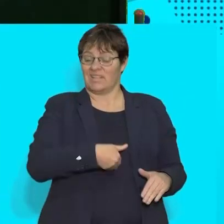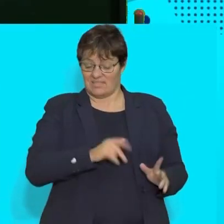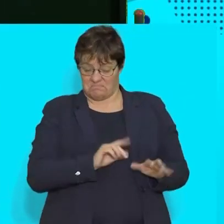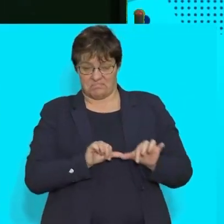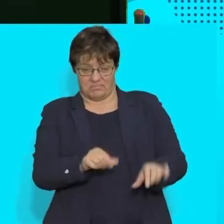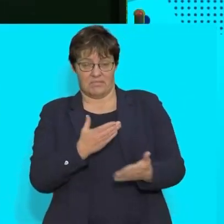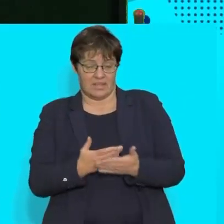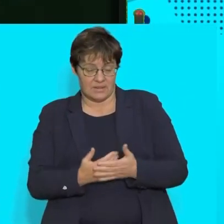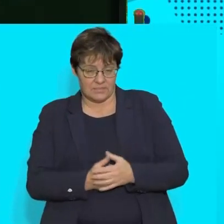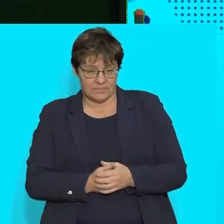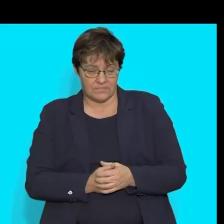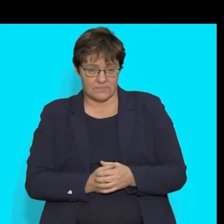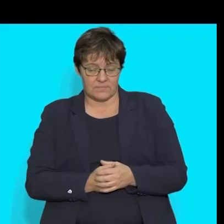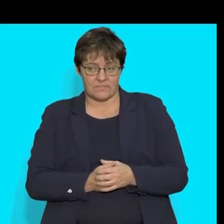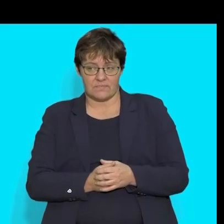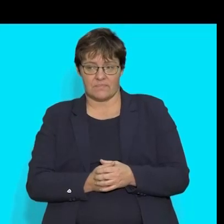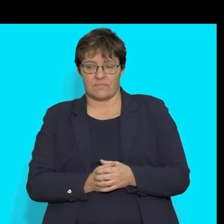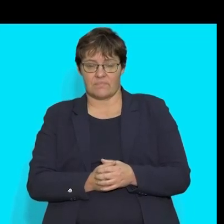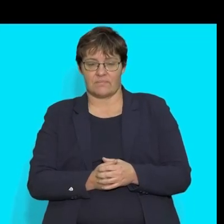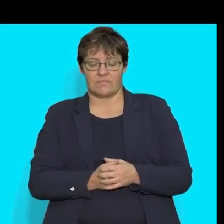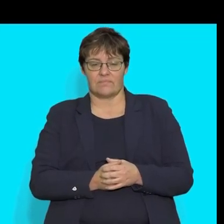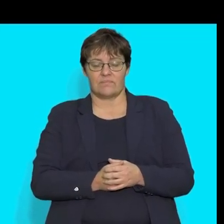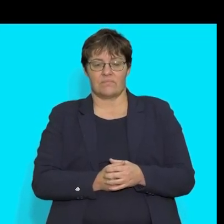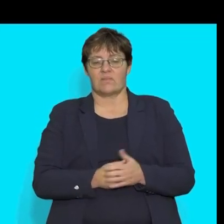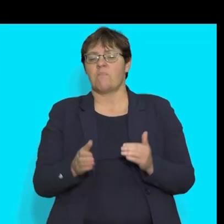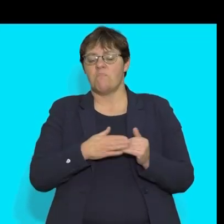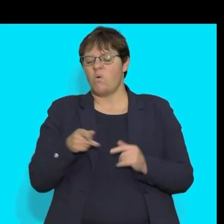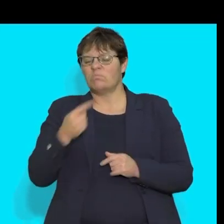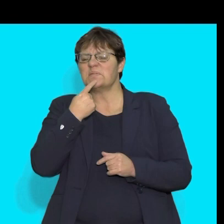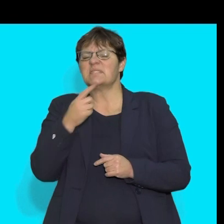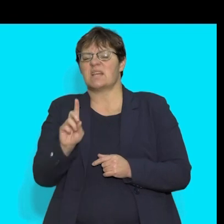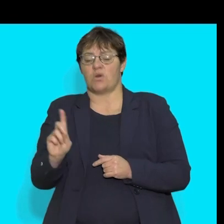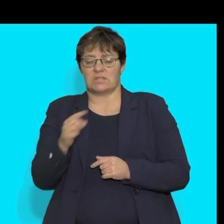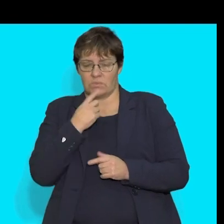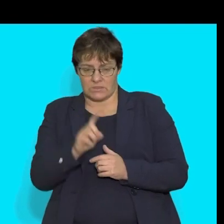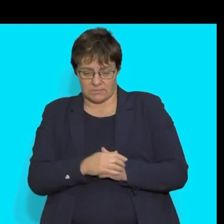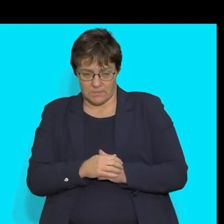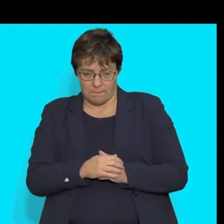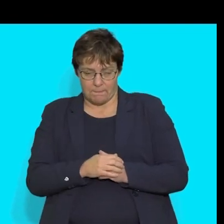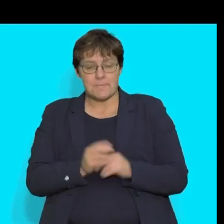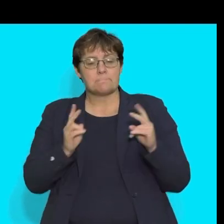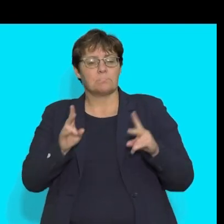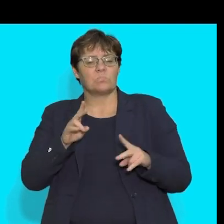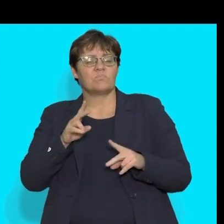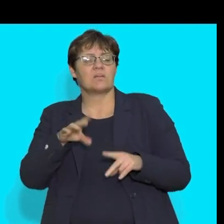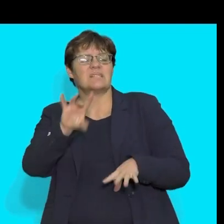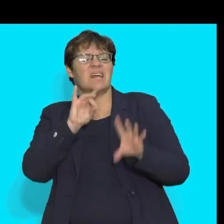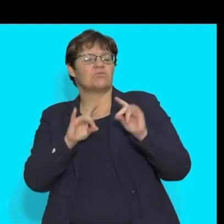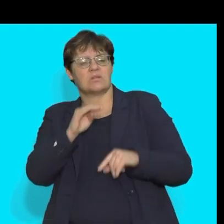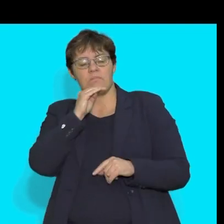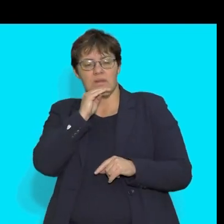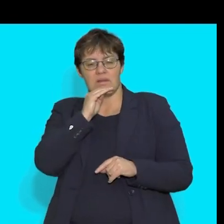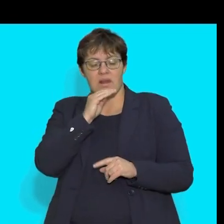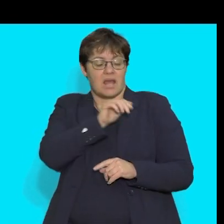fittest. Let's go further into unpacking what Darwin said. So natural selection essentially points to,